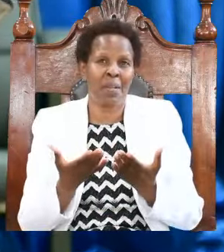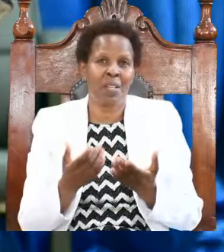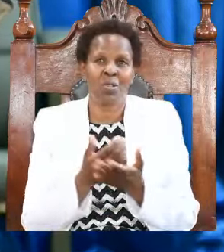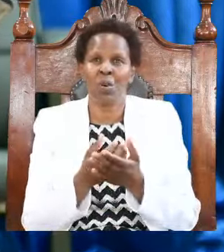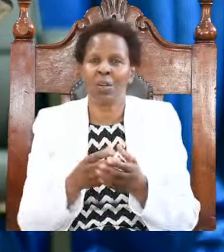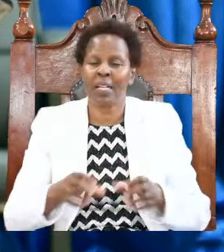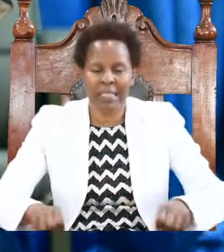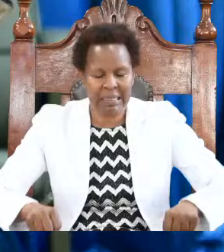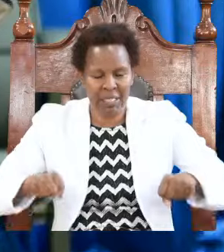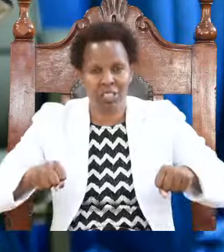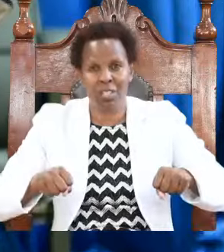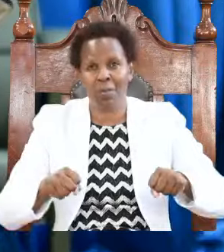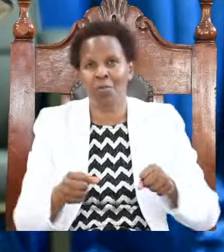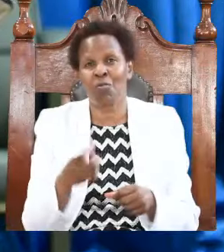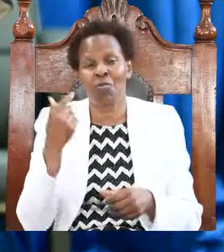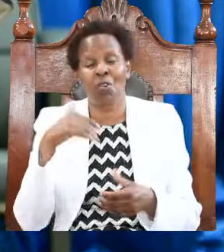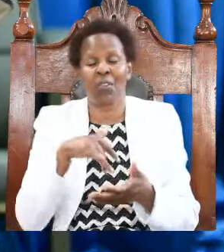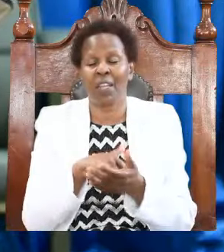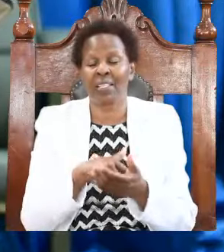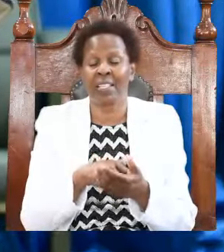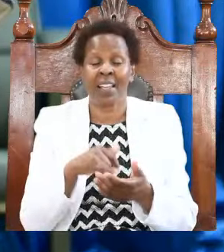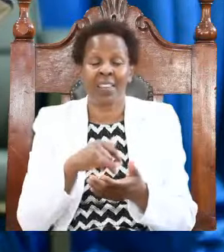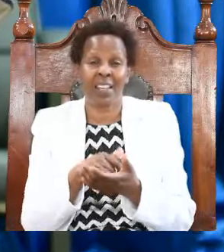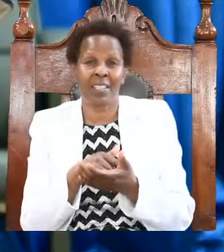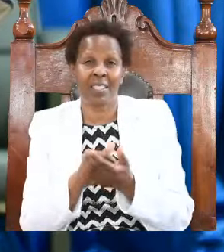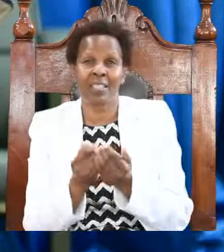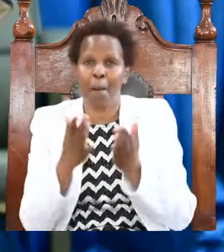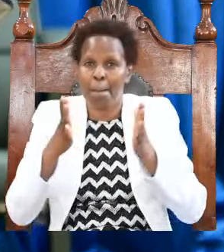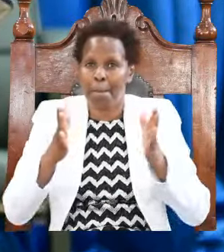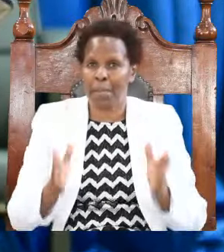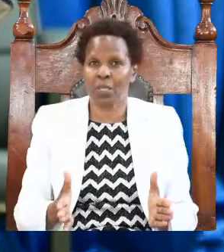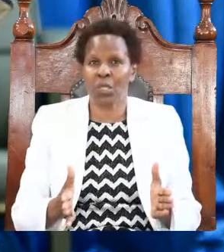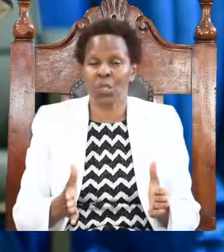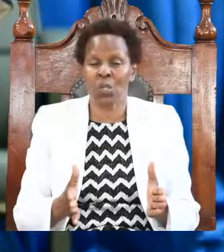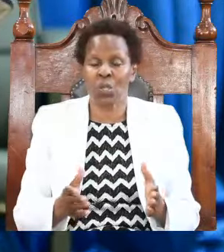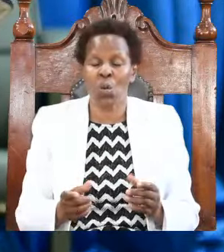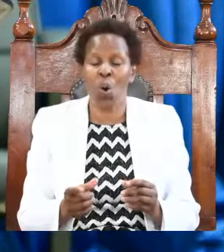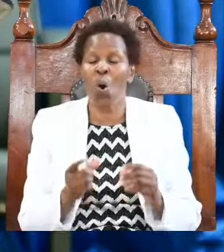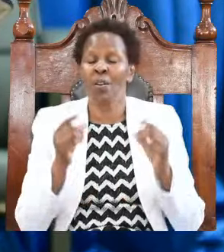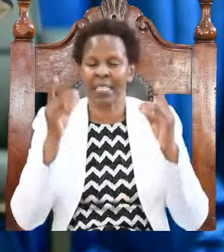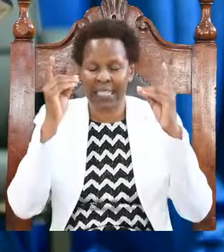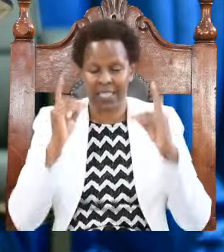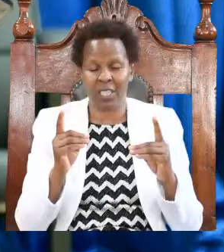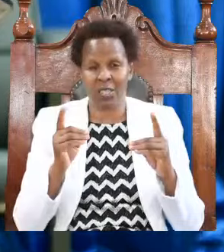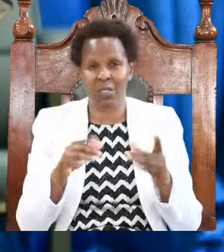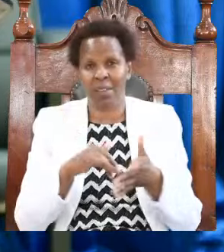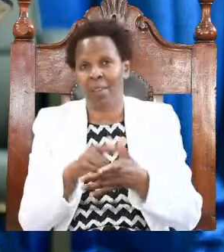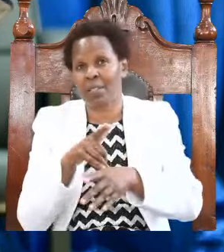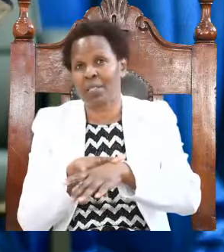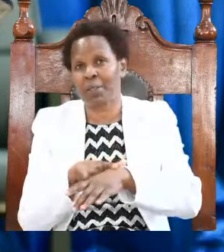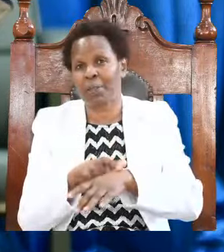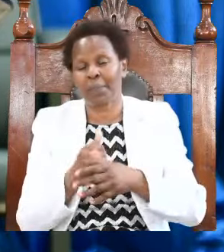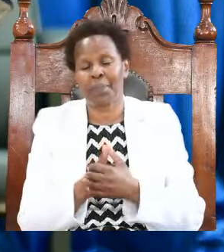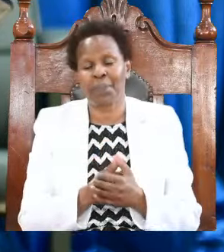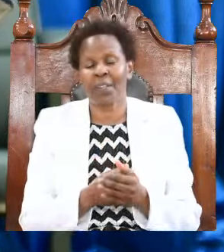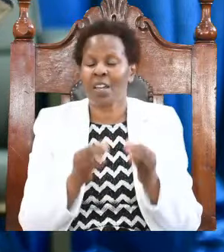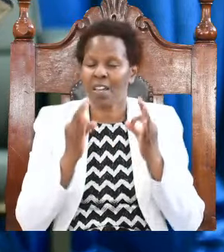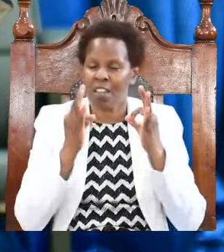or something like that. Because that's my personal commitment. That's my goal at that particular time. You know,